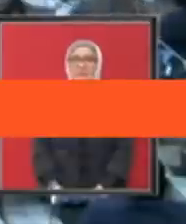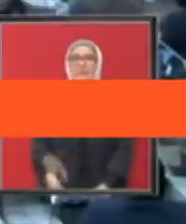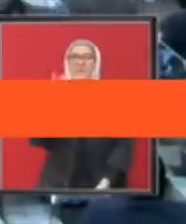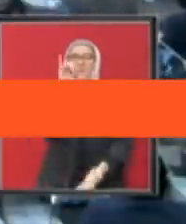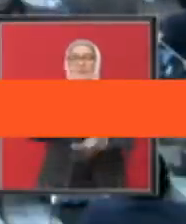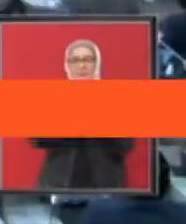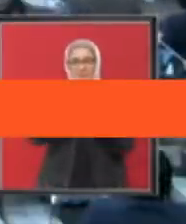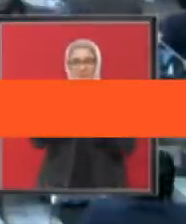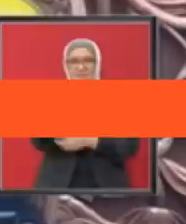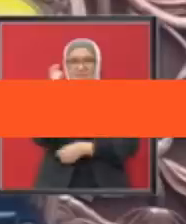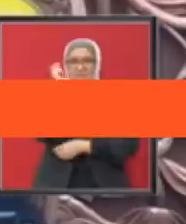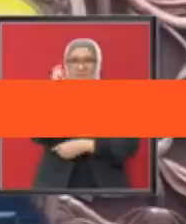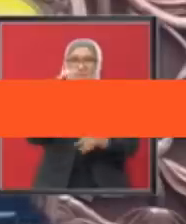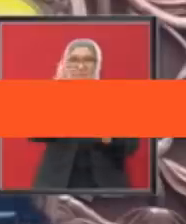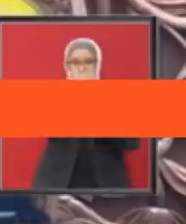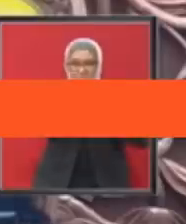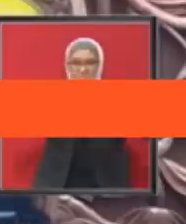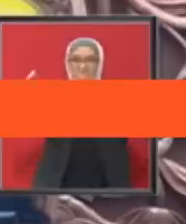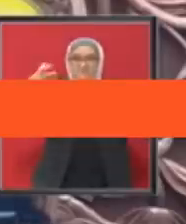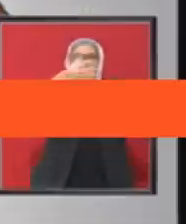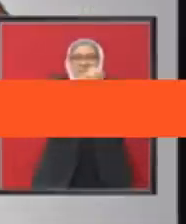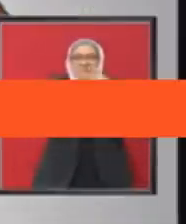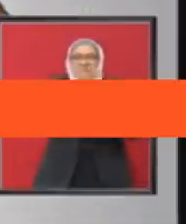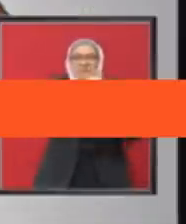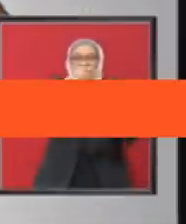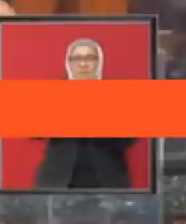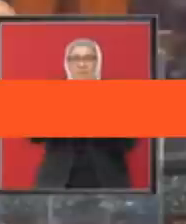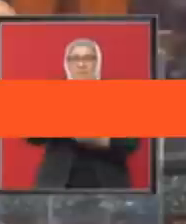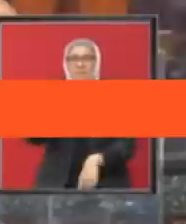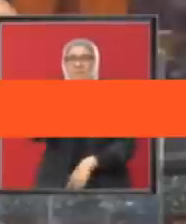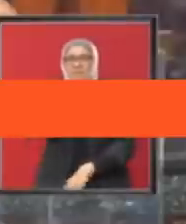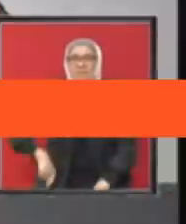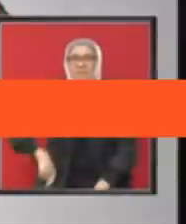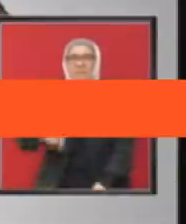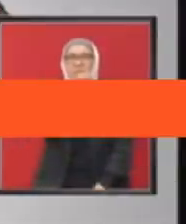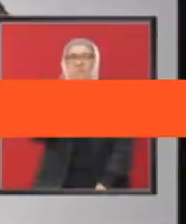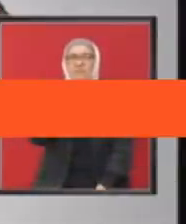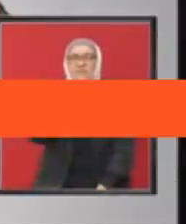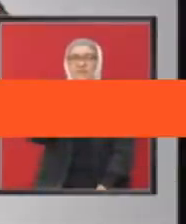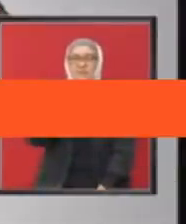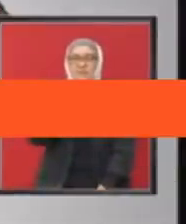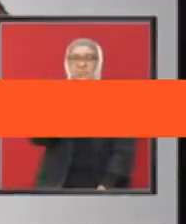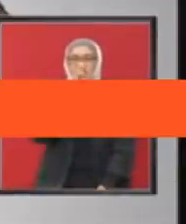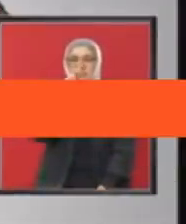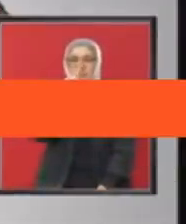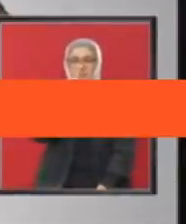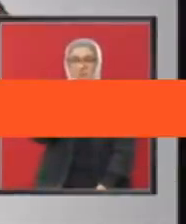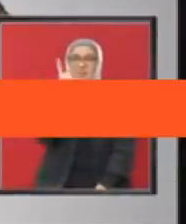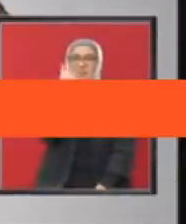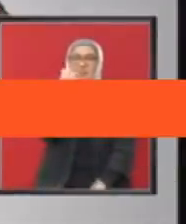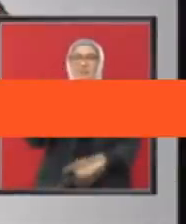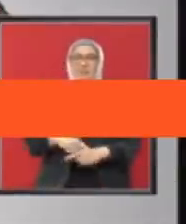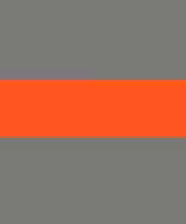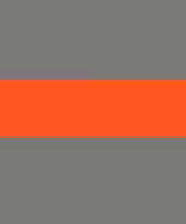to opposition lawmakers during last week's Budget 2021 policy stage vote, which led to most opposition MPs from PKR and DAP